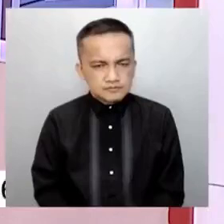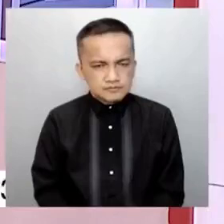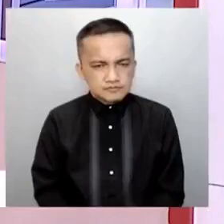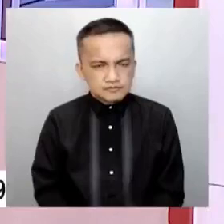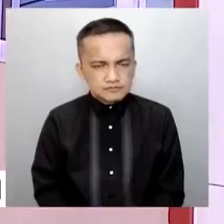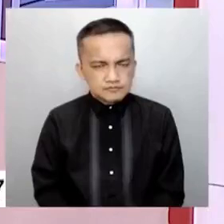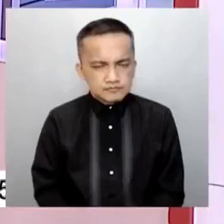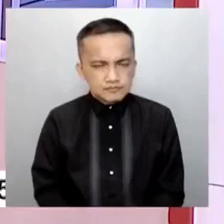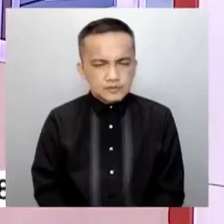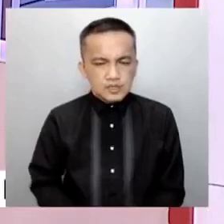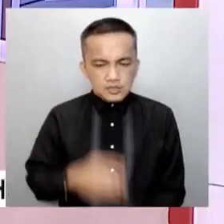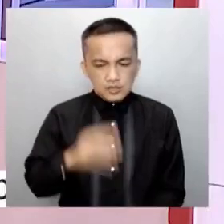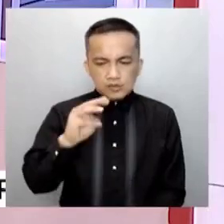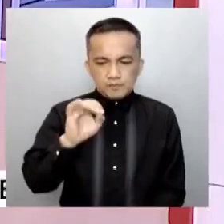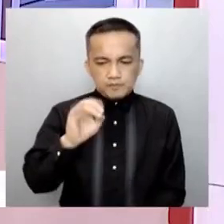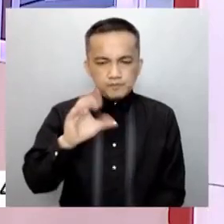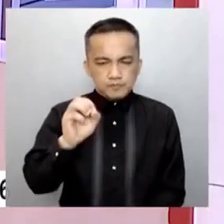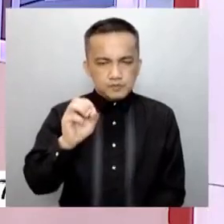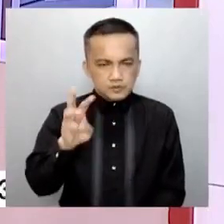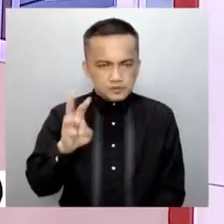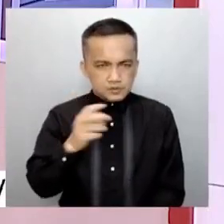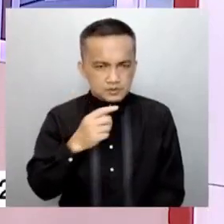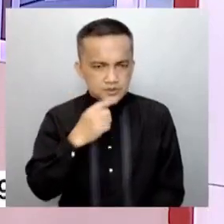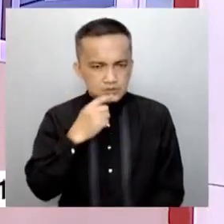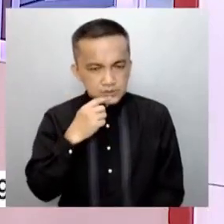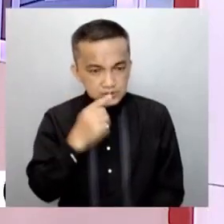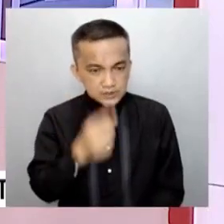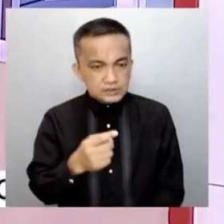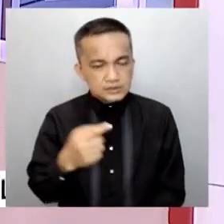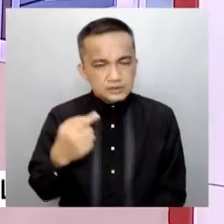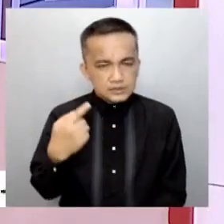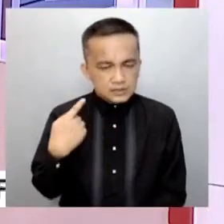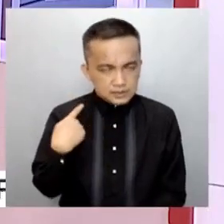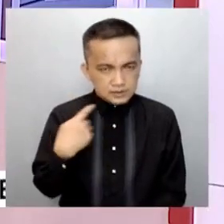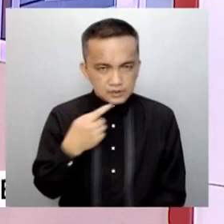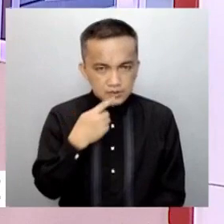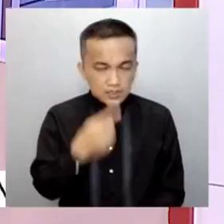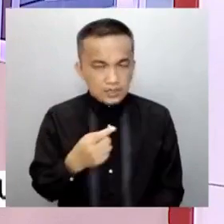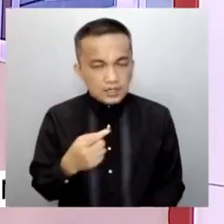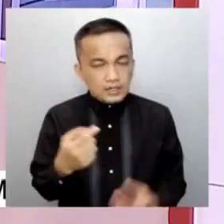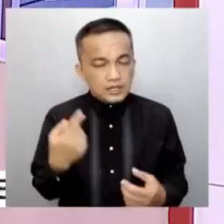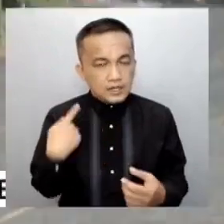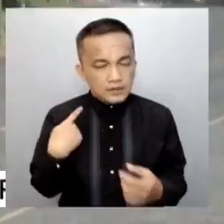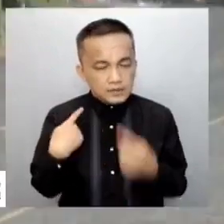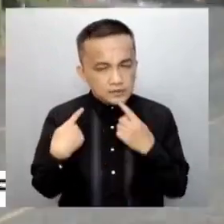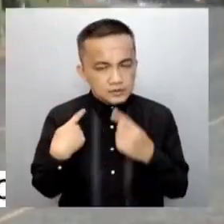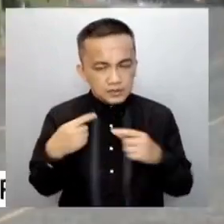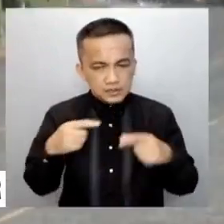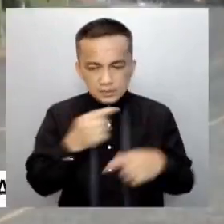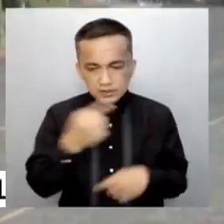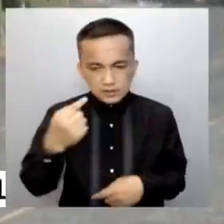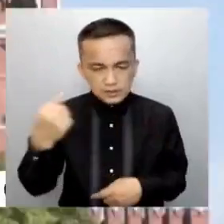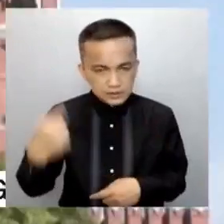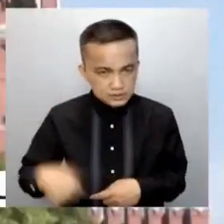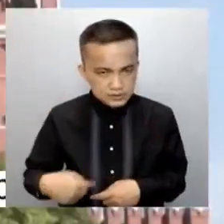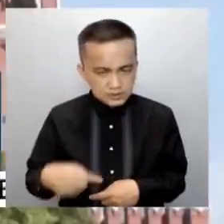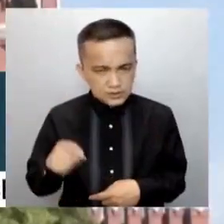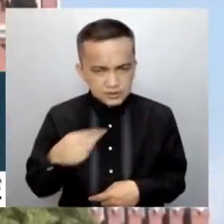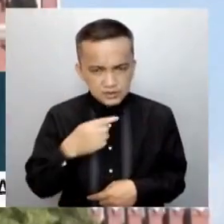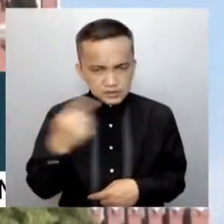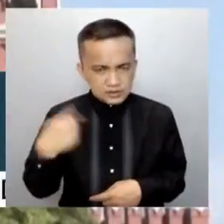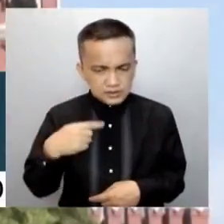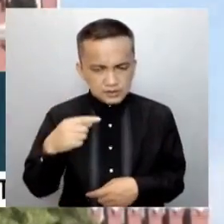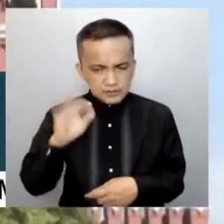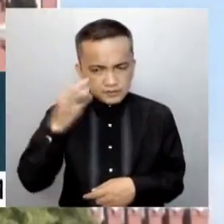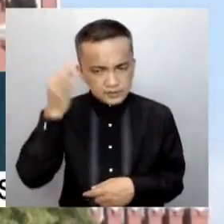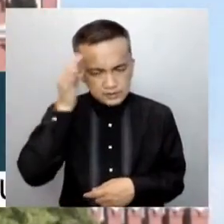Moscow says it has brought some 700,000 children from the conflict zones in Ukraine into Russian territory. A Russian Federation